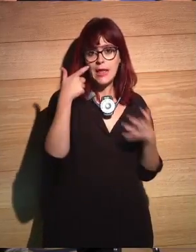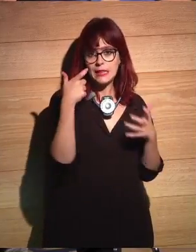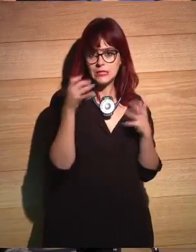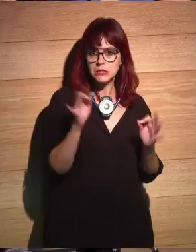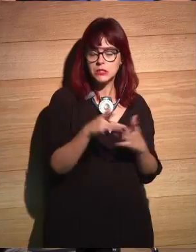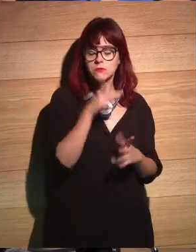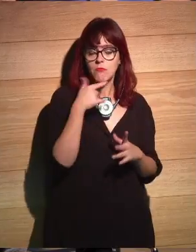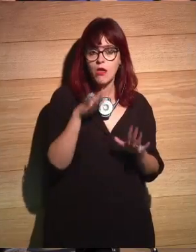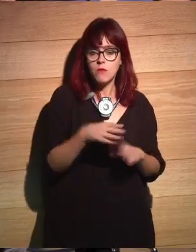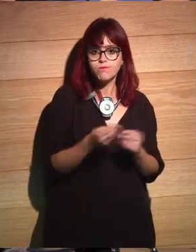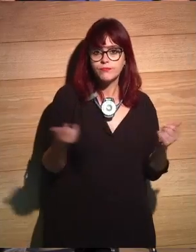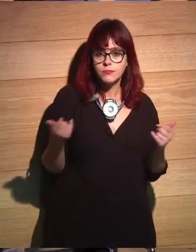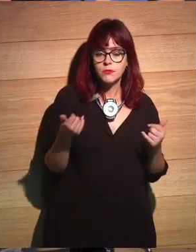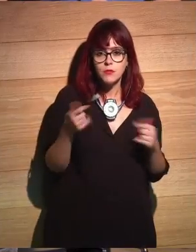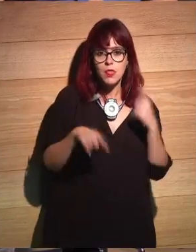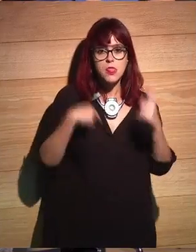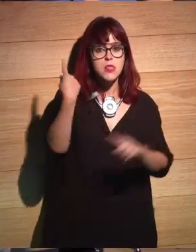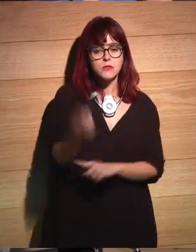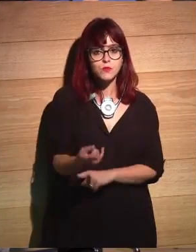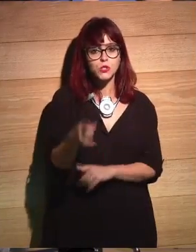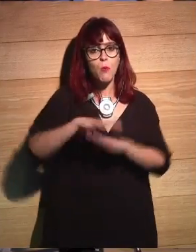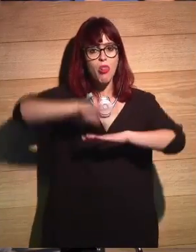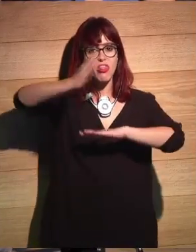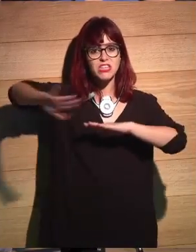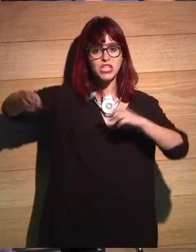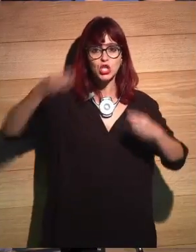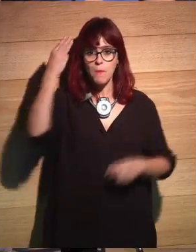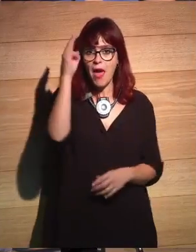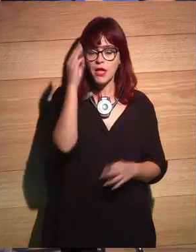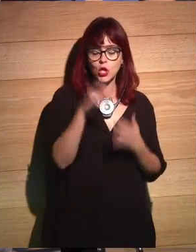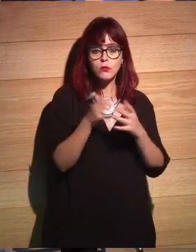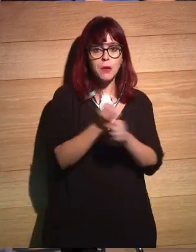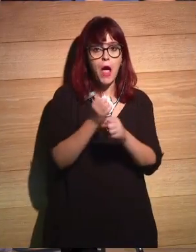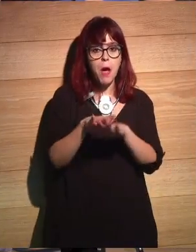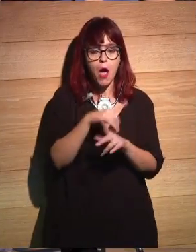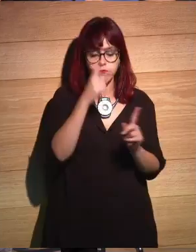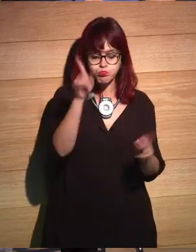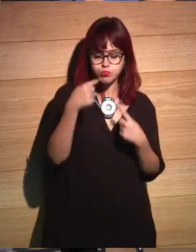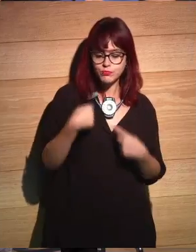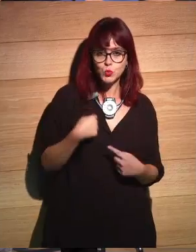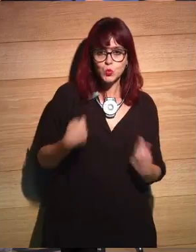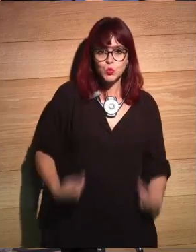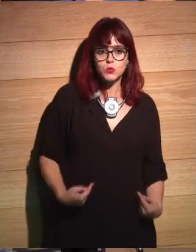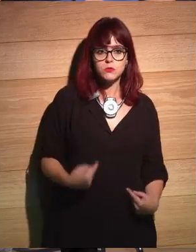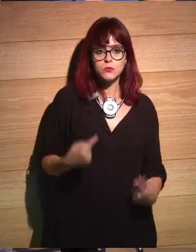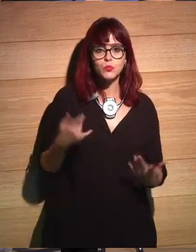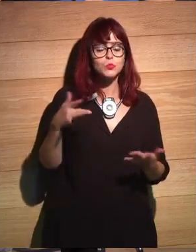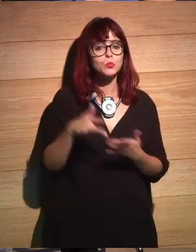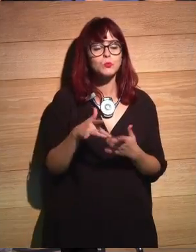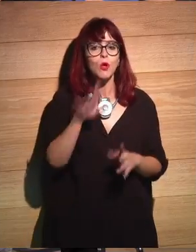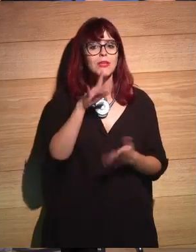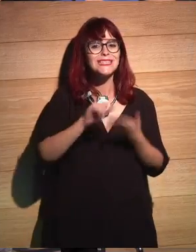Mexico many years later, and was working just by herself. And she wrote that she